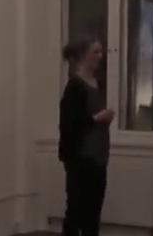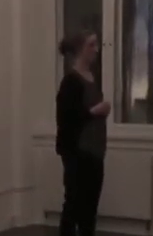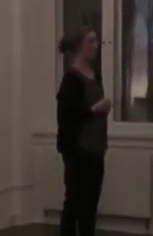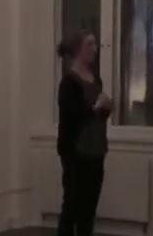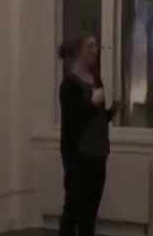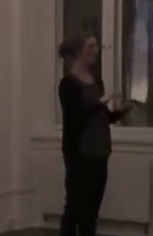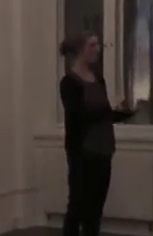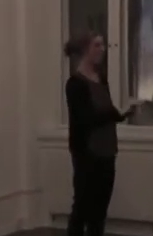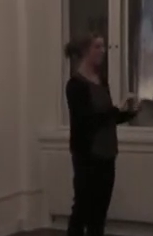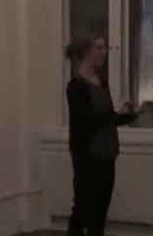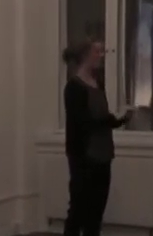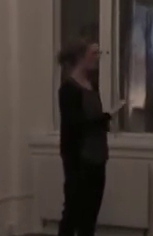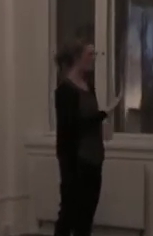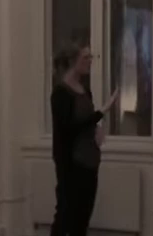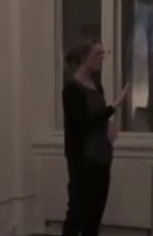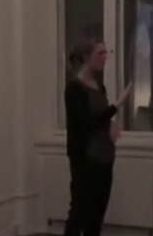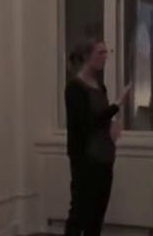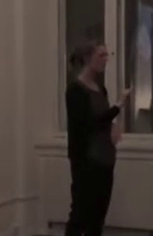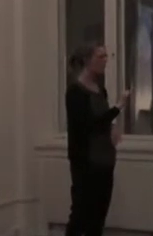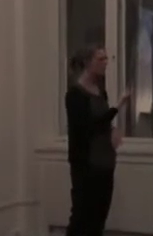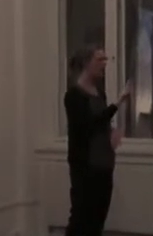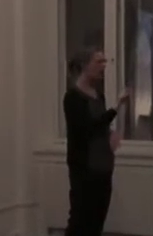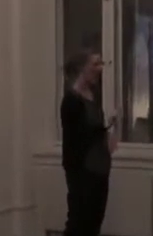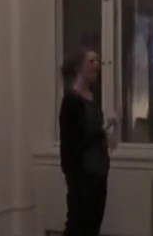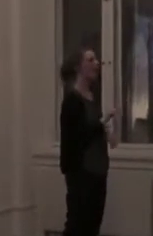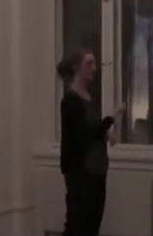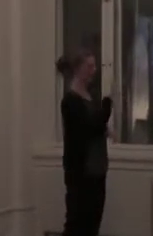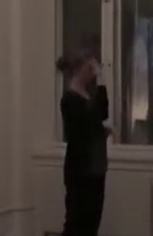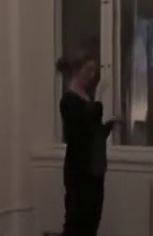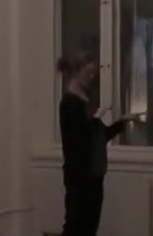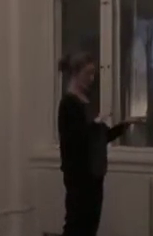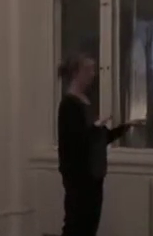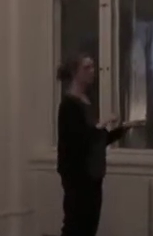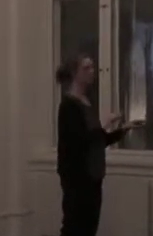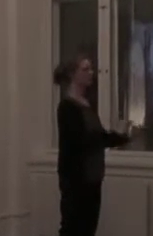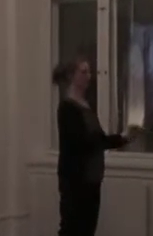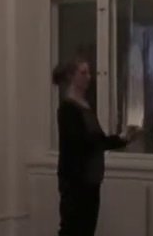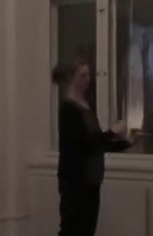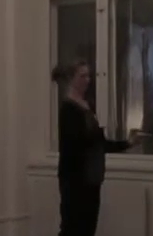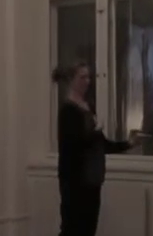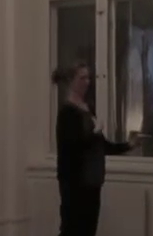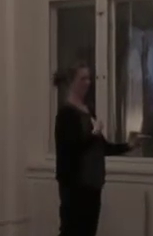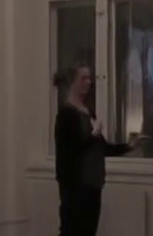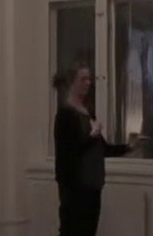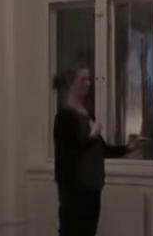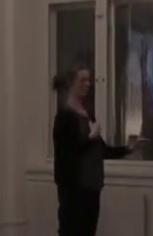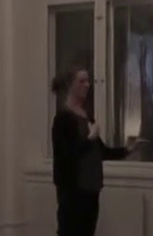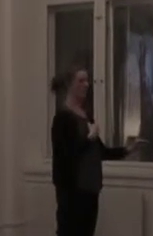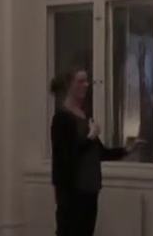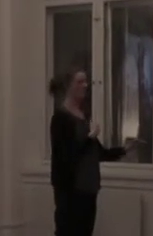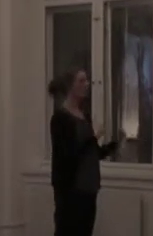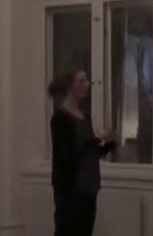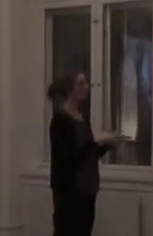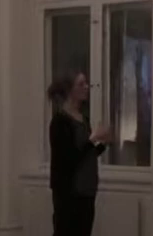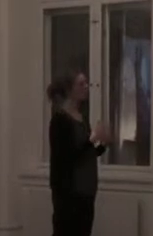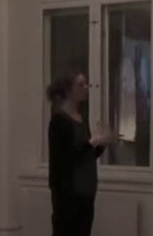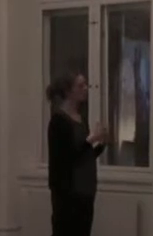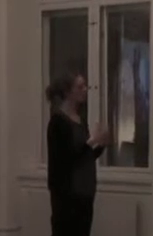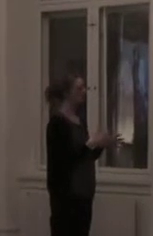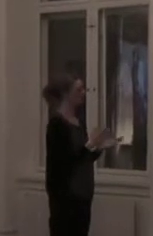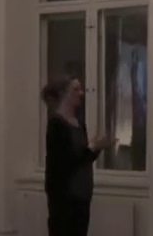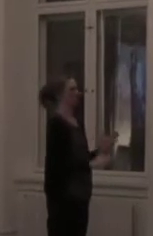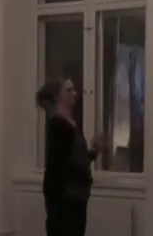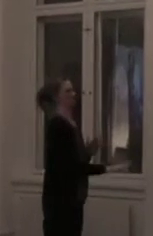a training in Basra. It's a city in the south of Iraq. And I was explaining what, it was